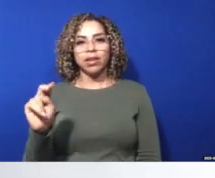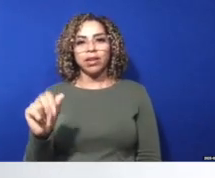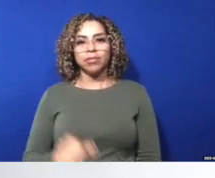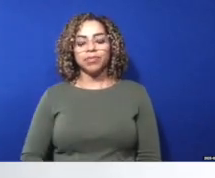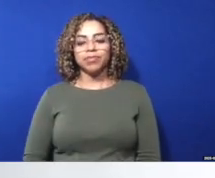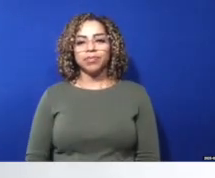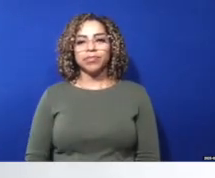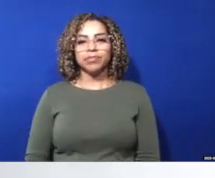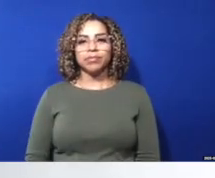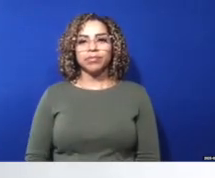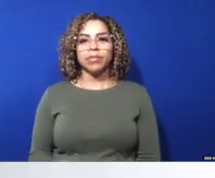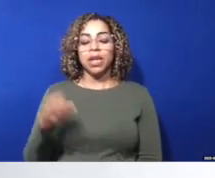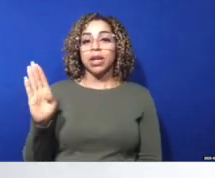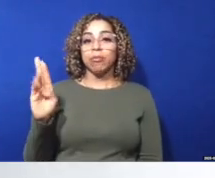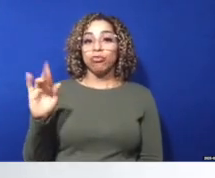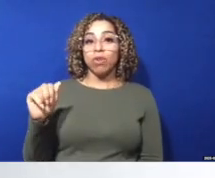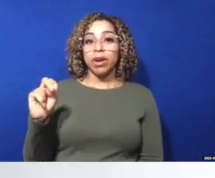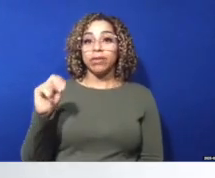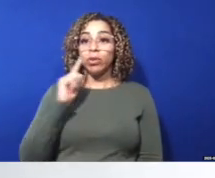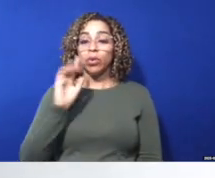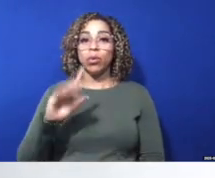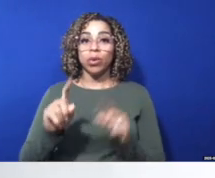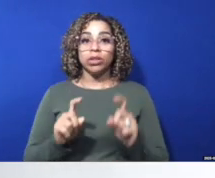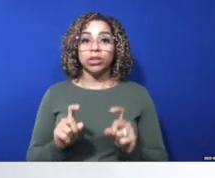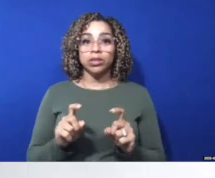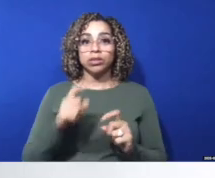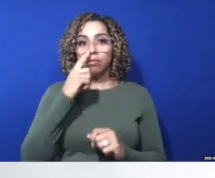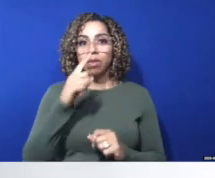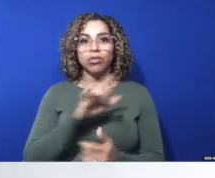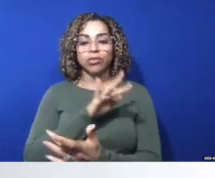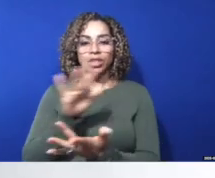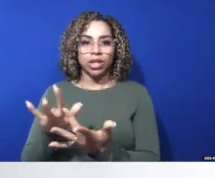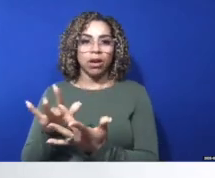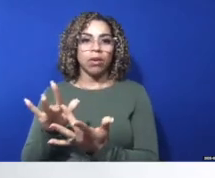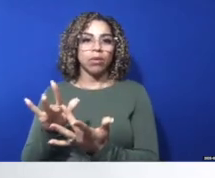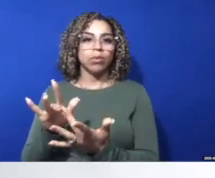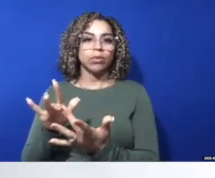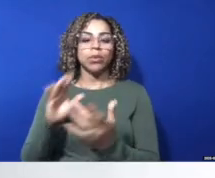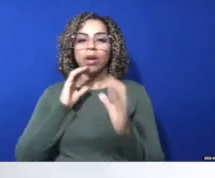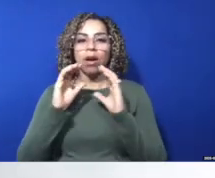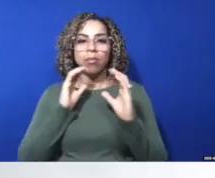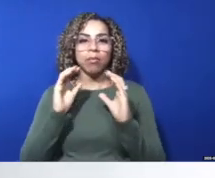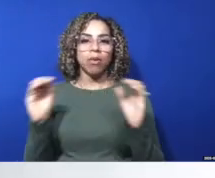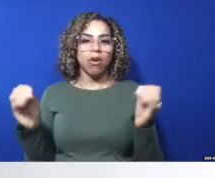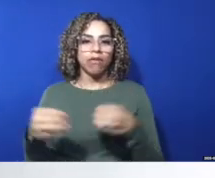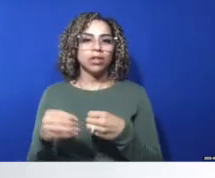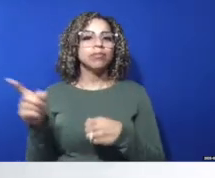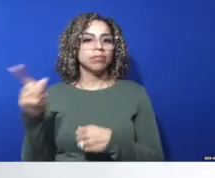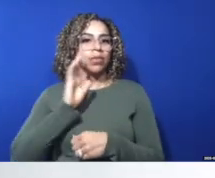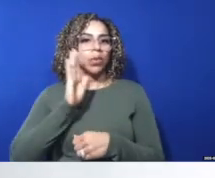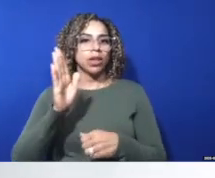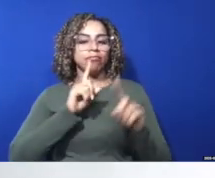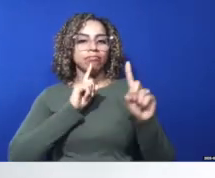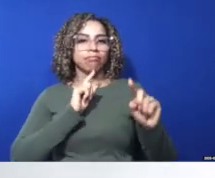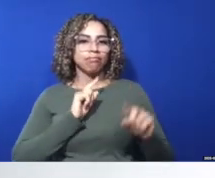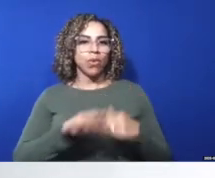And Brian, for the rest of your questions, if you don't mind, reaching out to our comms office so that they can get back to you.